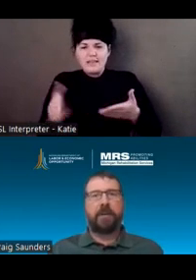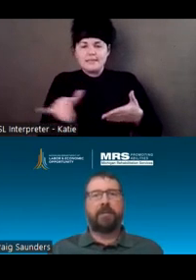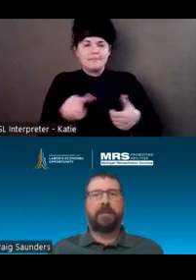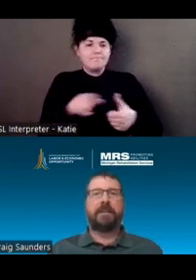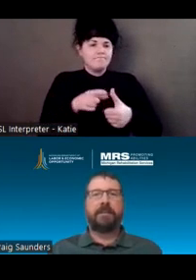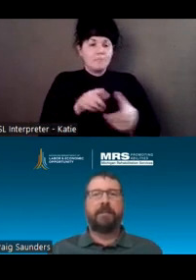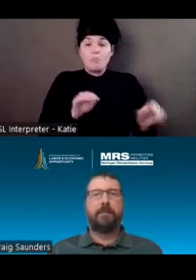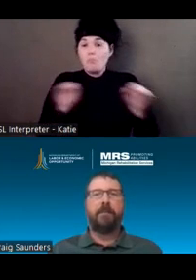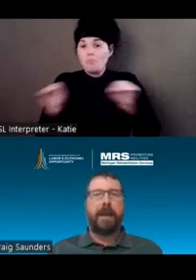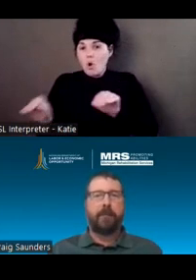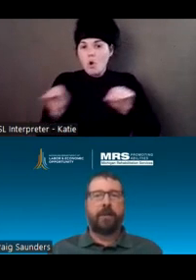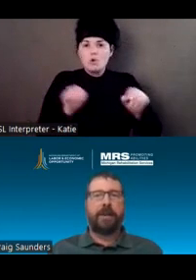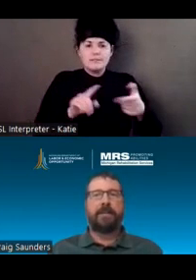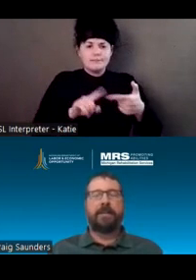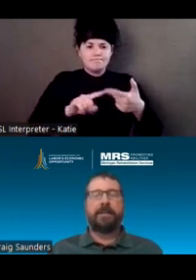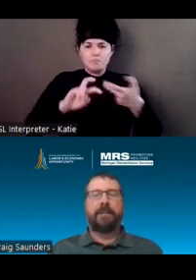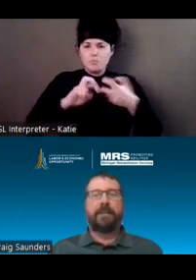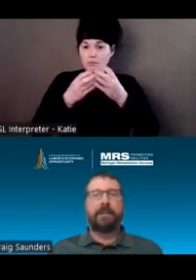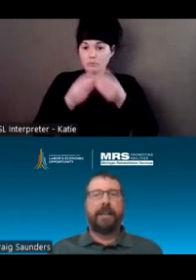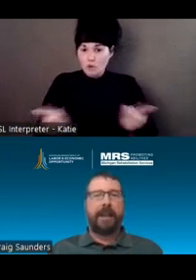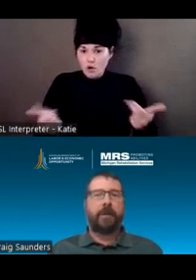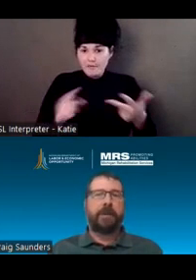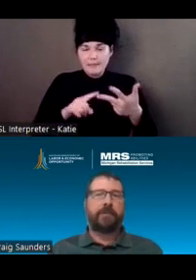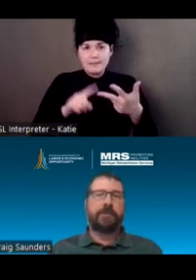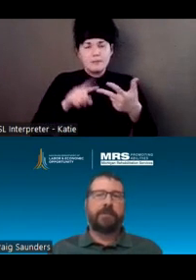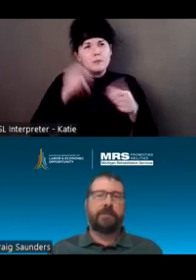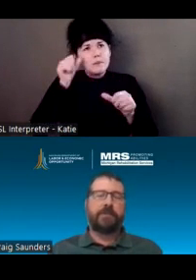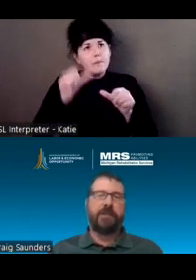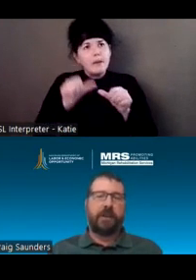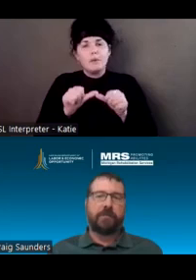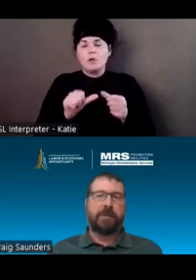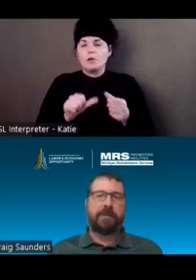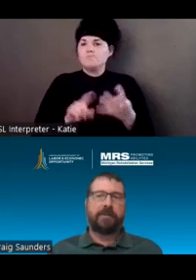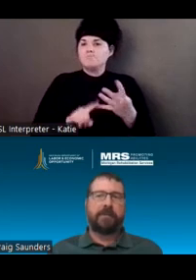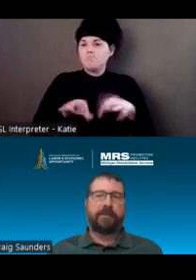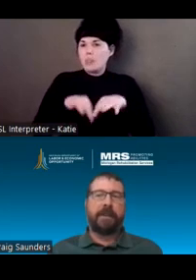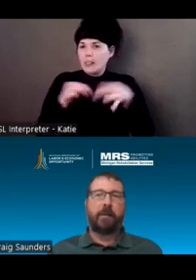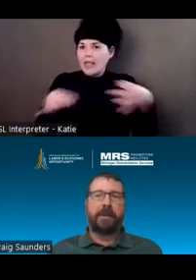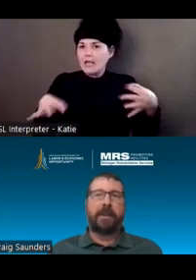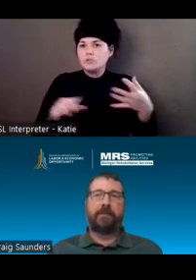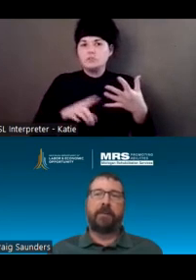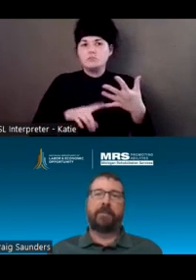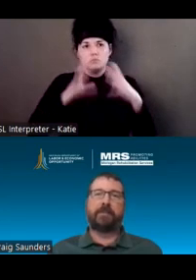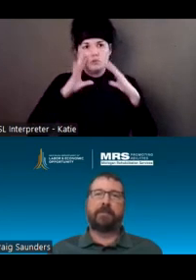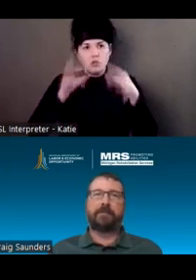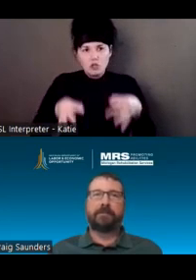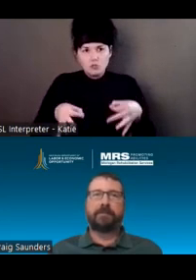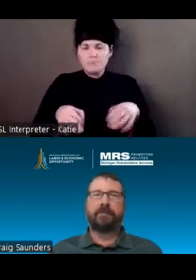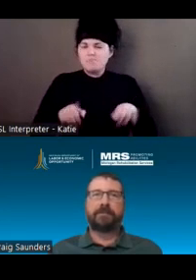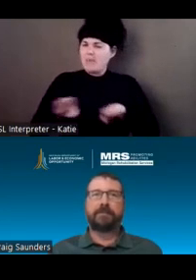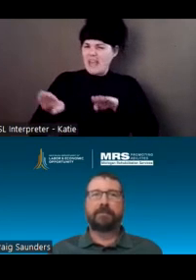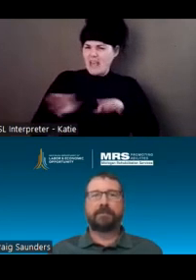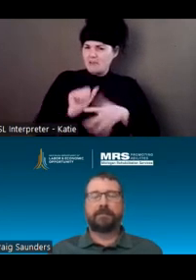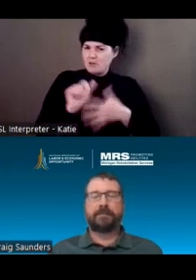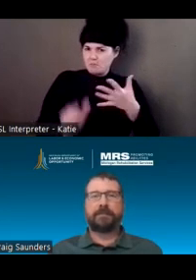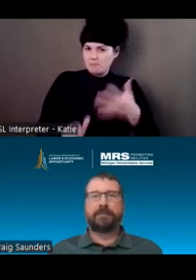problem solving, memory, language, judgment, and our behavior.